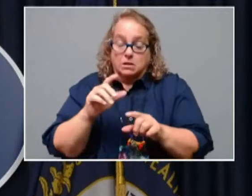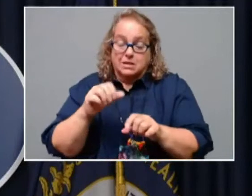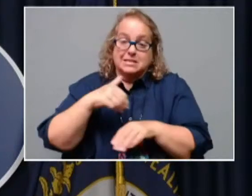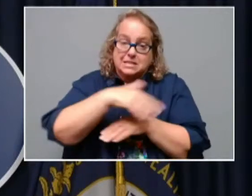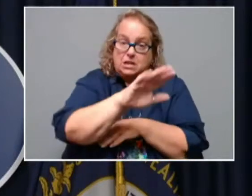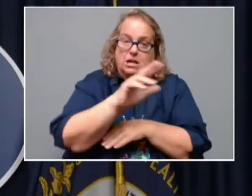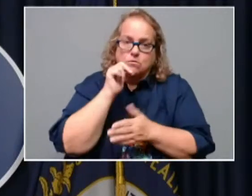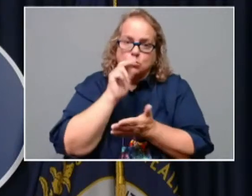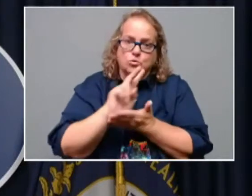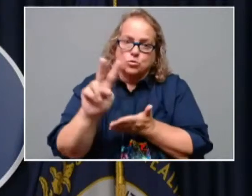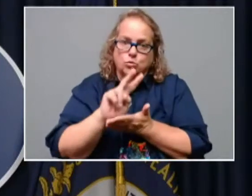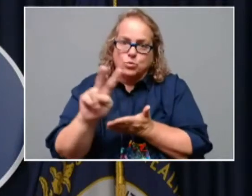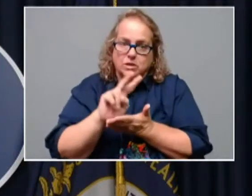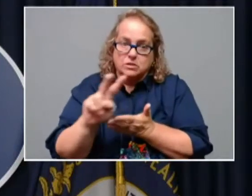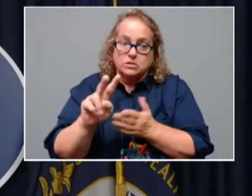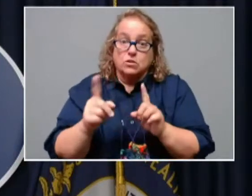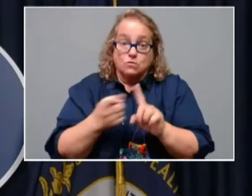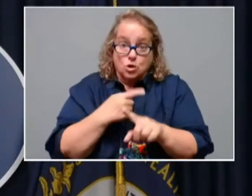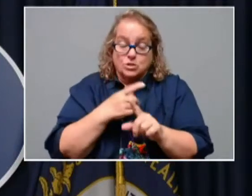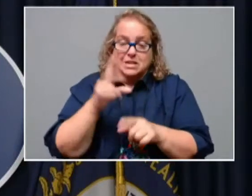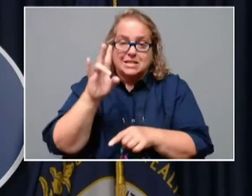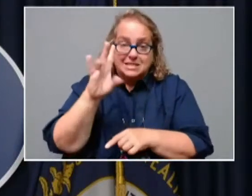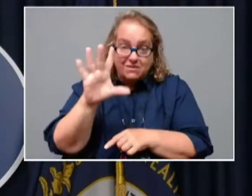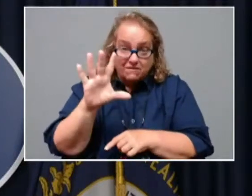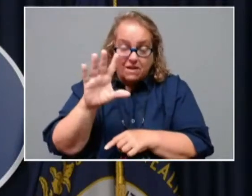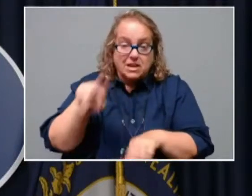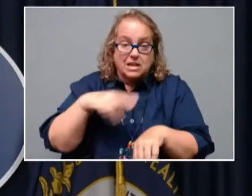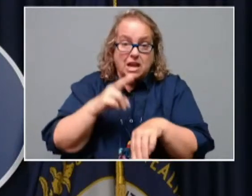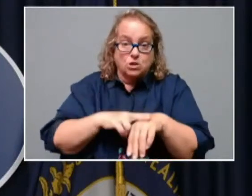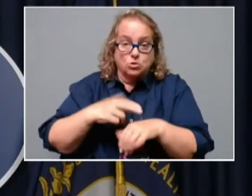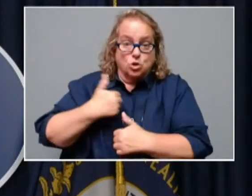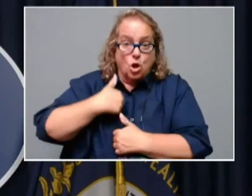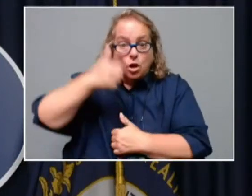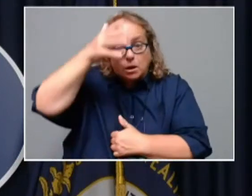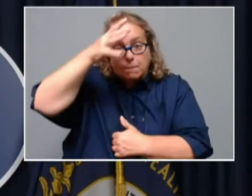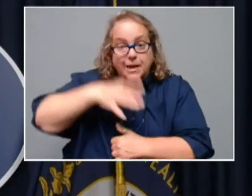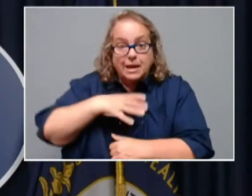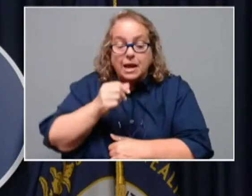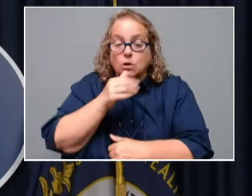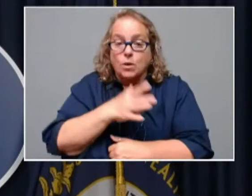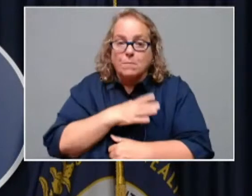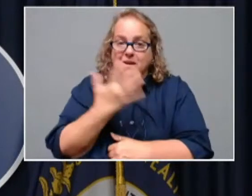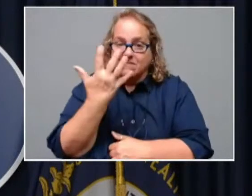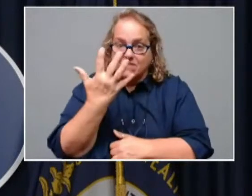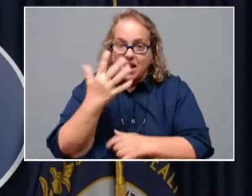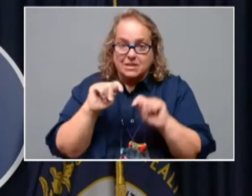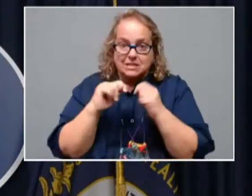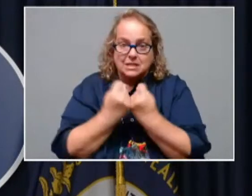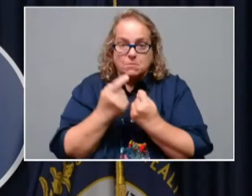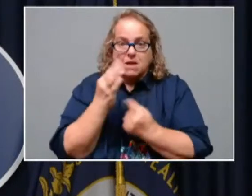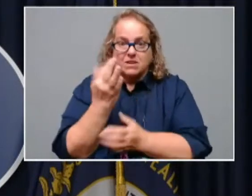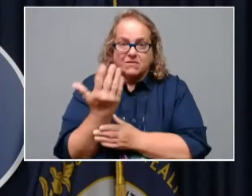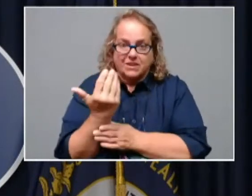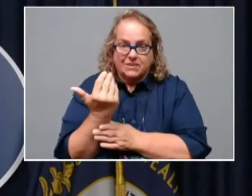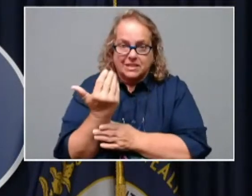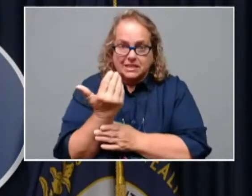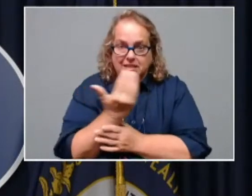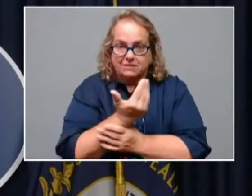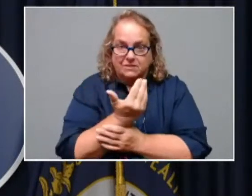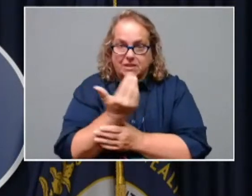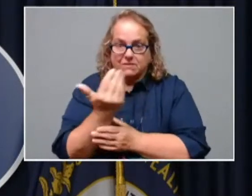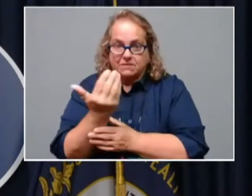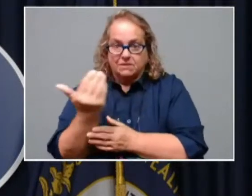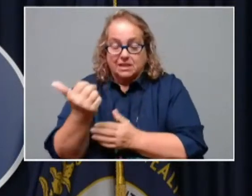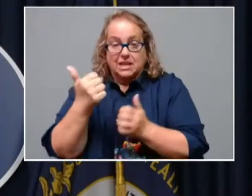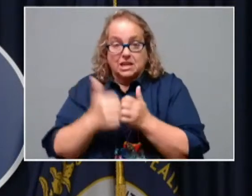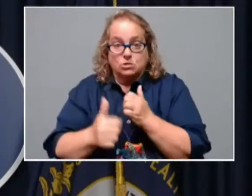deployment will be 75 National Guard men and women. There'll be 5 teams of 15. Each will have 2 to 3 leads who